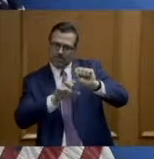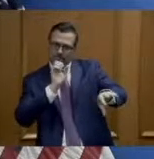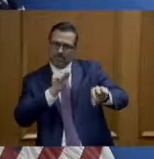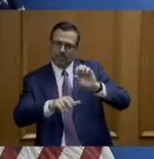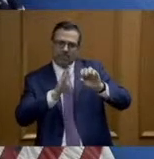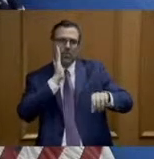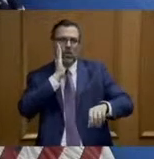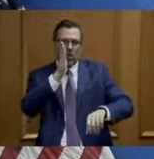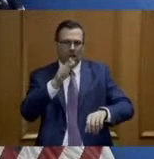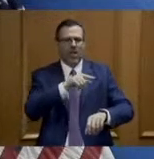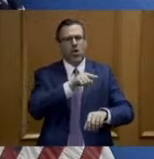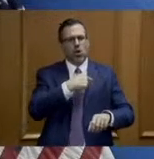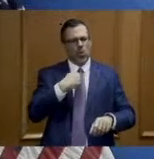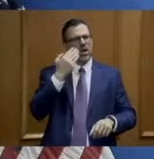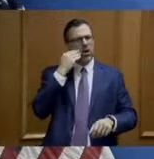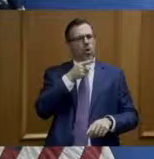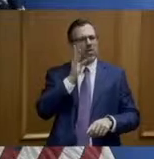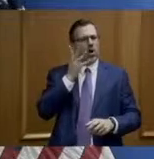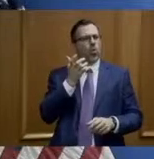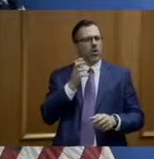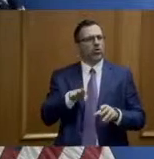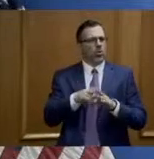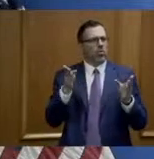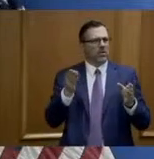want to comply with that in order to open safely.